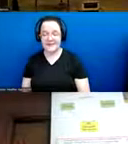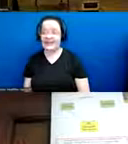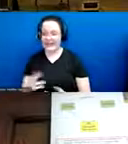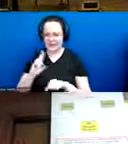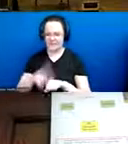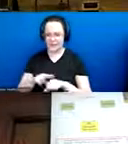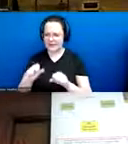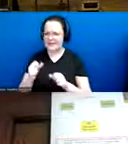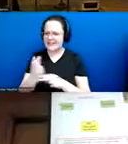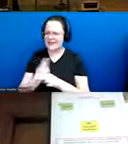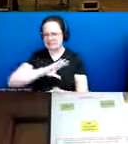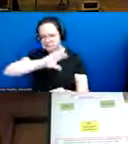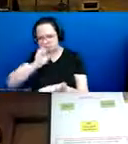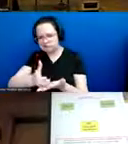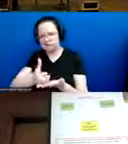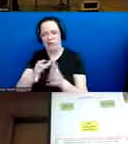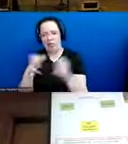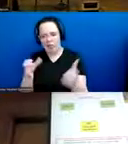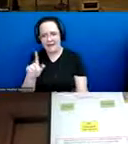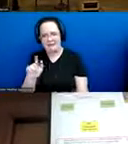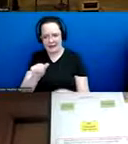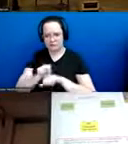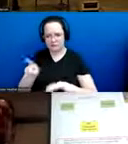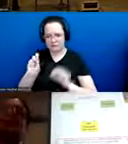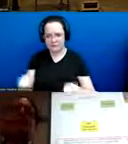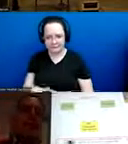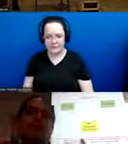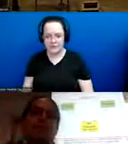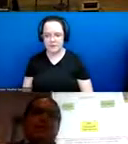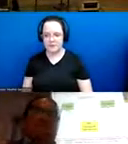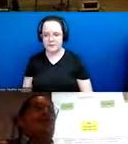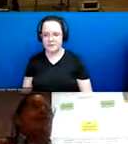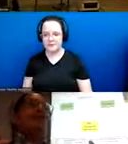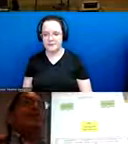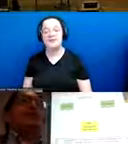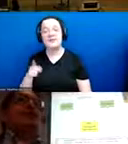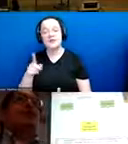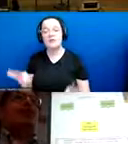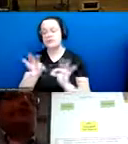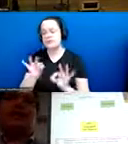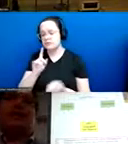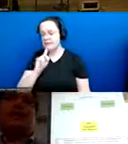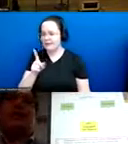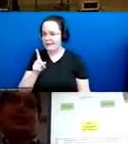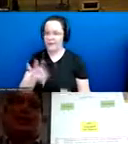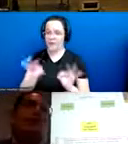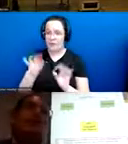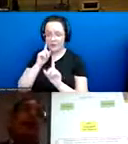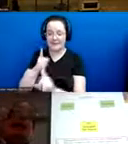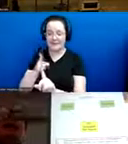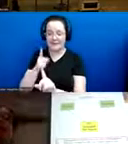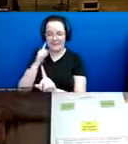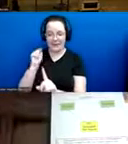of data. Okay? So because of this, this is a very important objective of this quantum communications community,